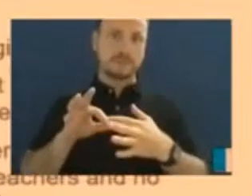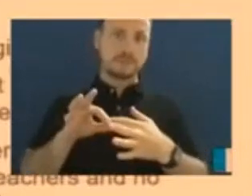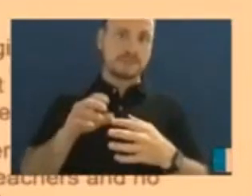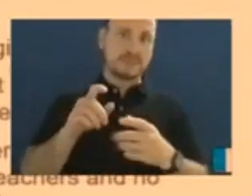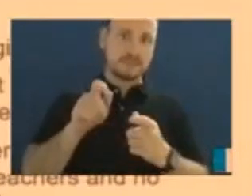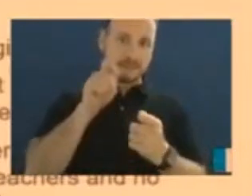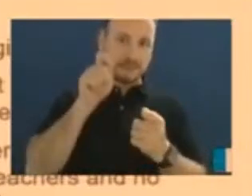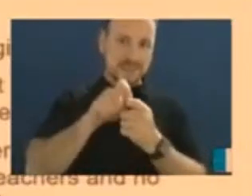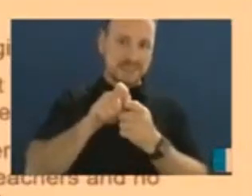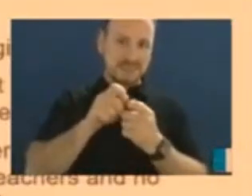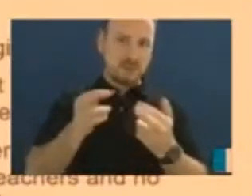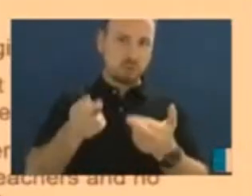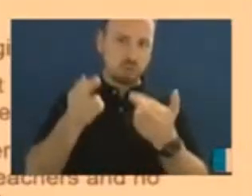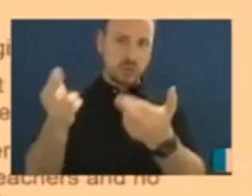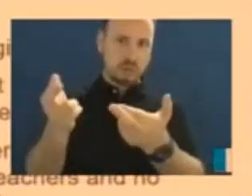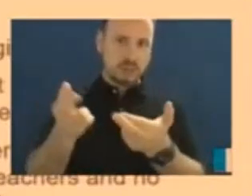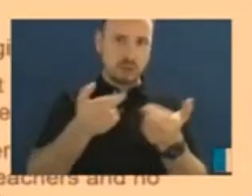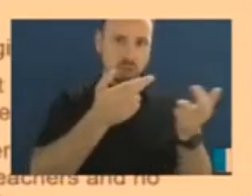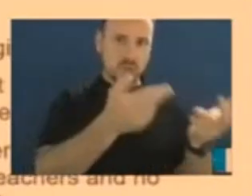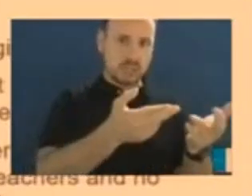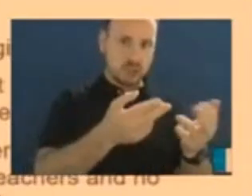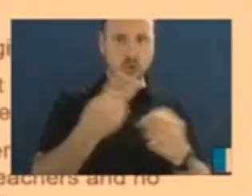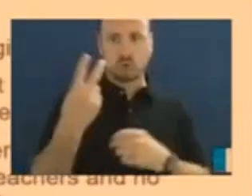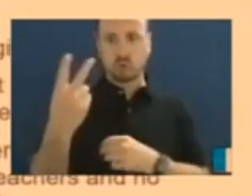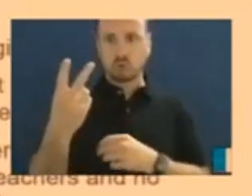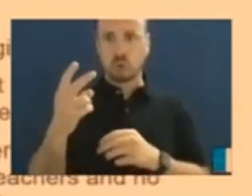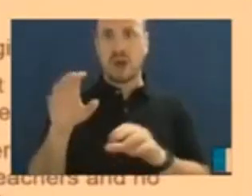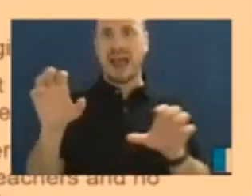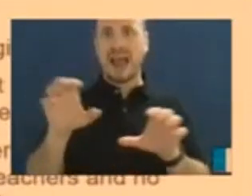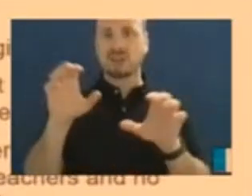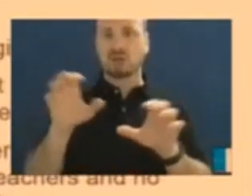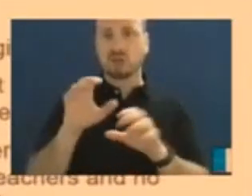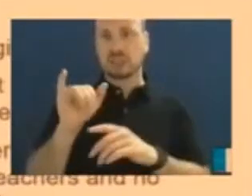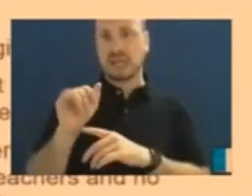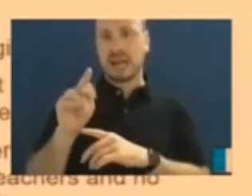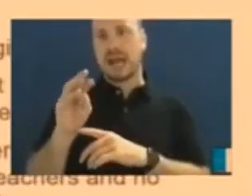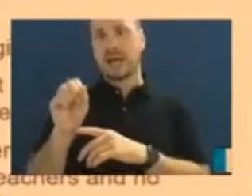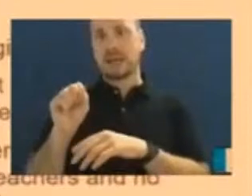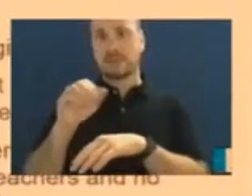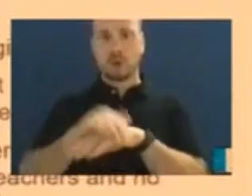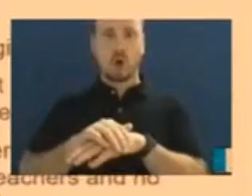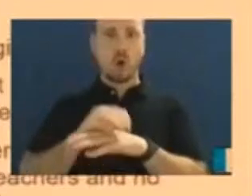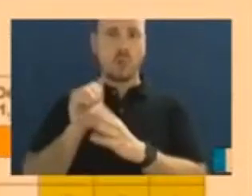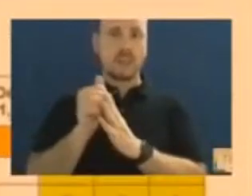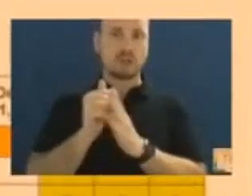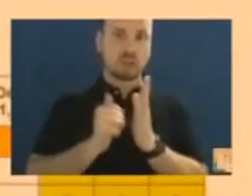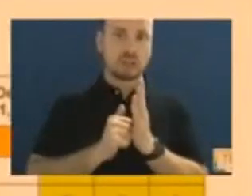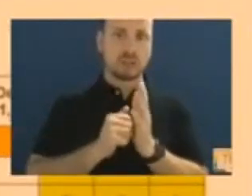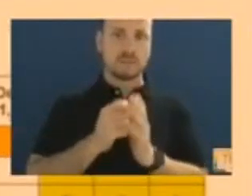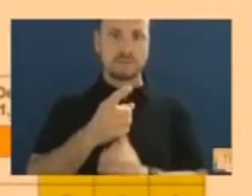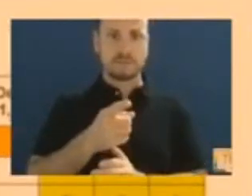and the two action items on the agenda. Next slide, please.